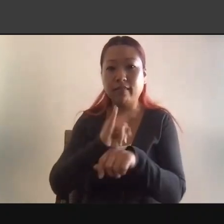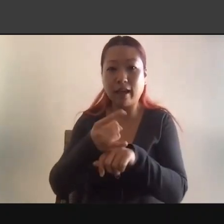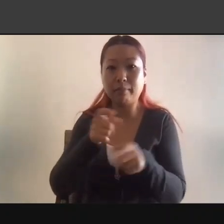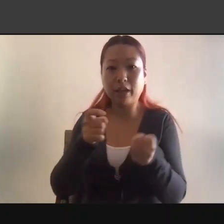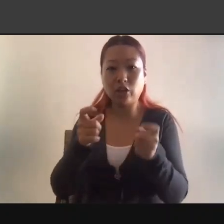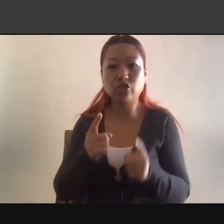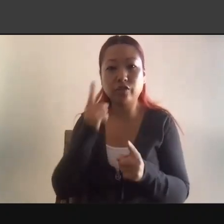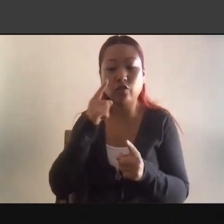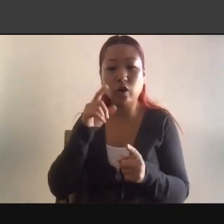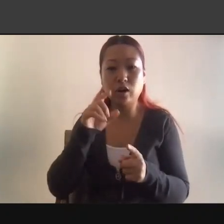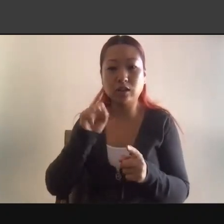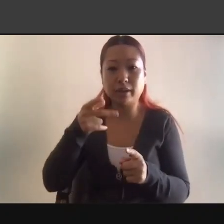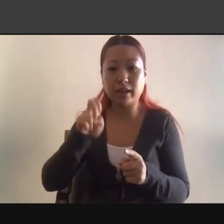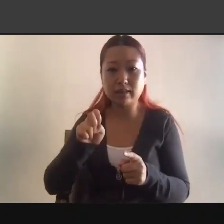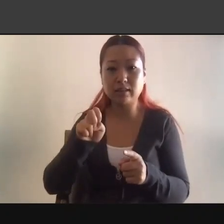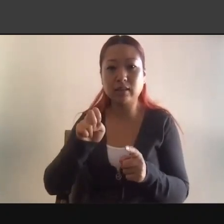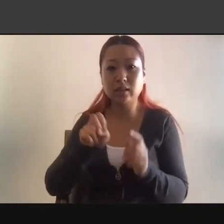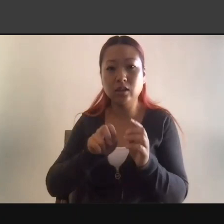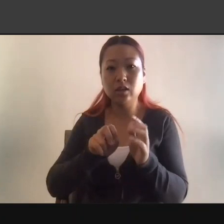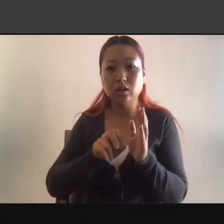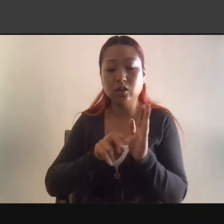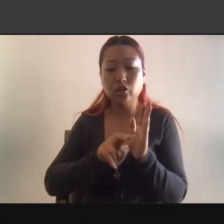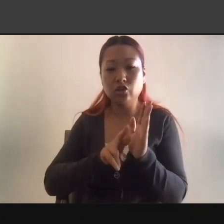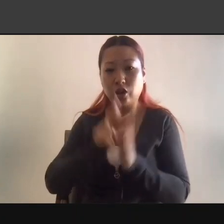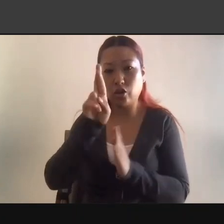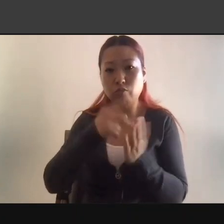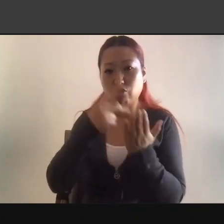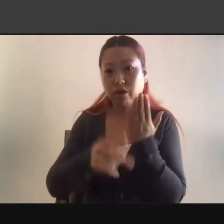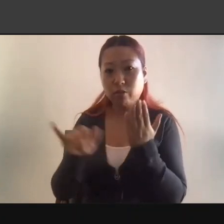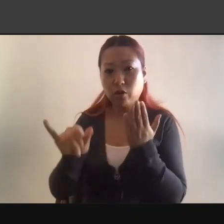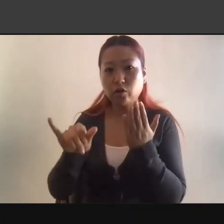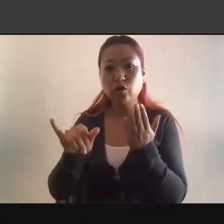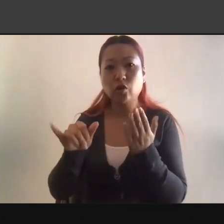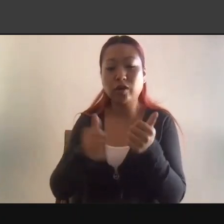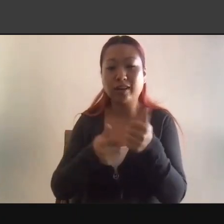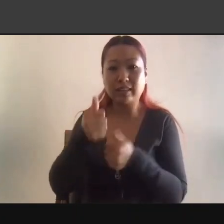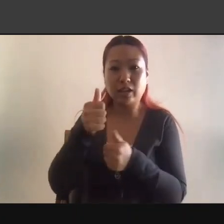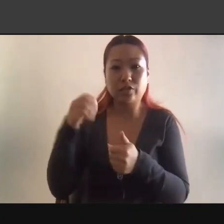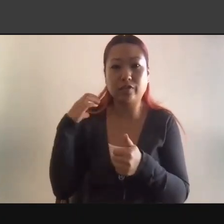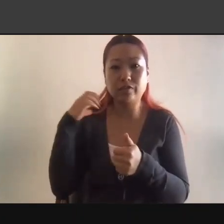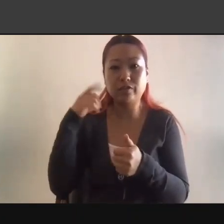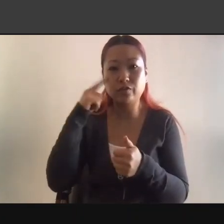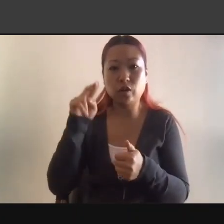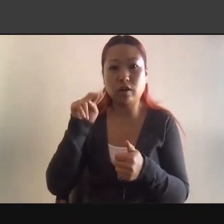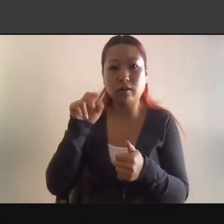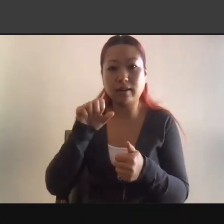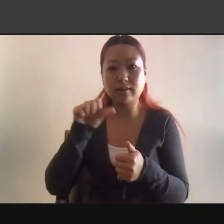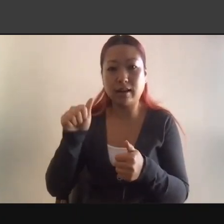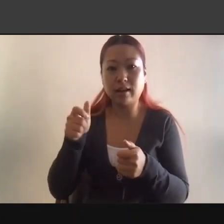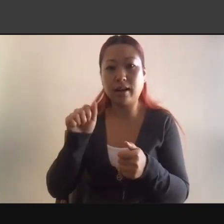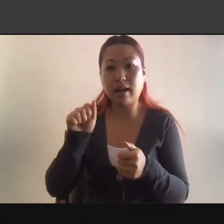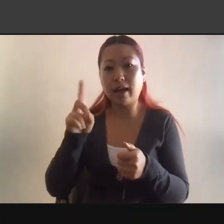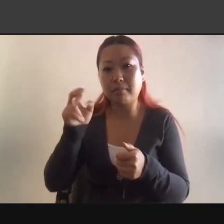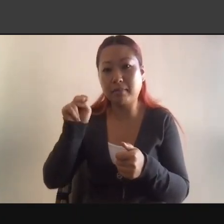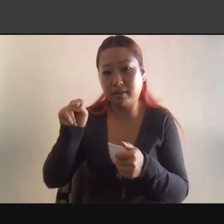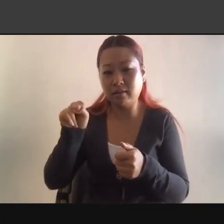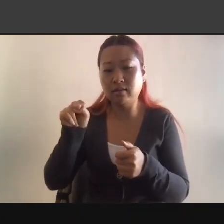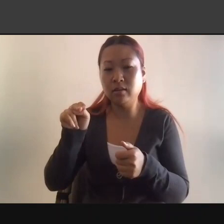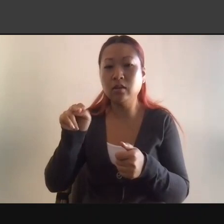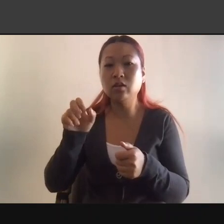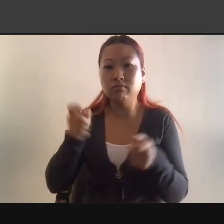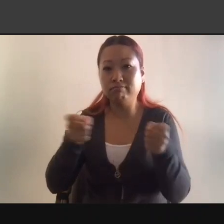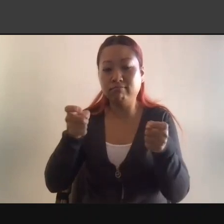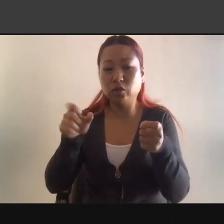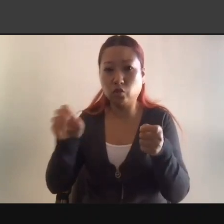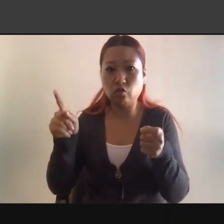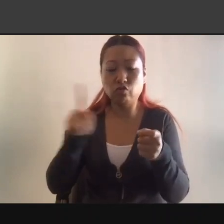Space Shuttle program, and she has also served as an executive officer in the Office of the NASA Administrator. So she brings a real breadth of senior